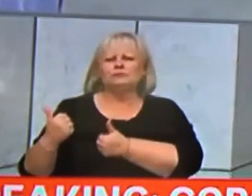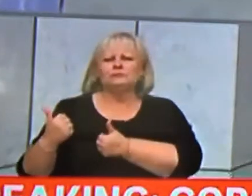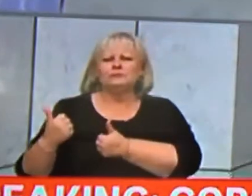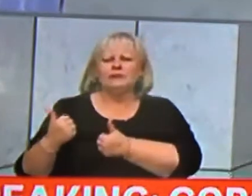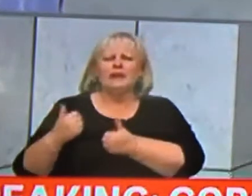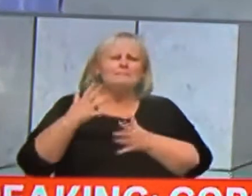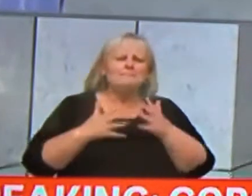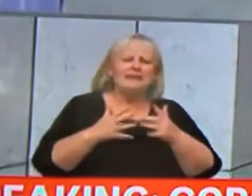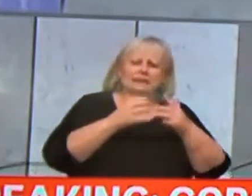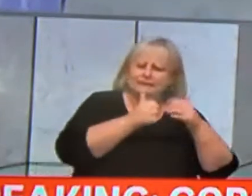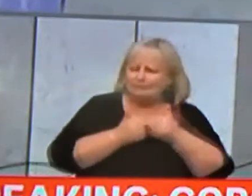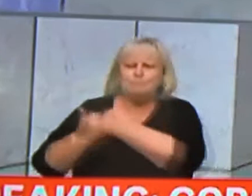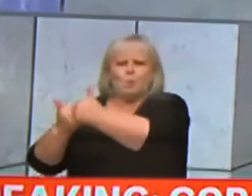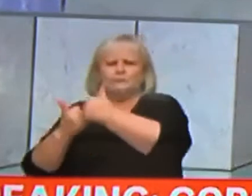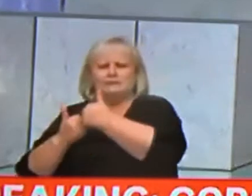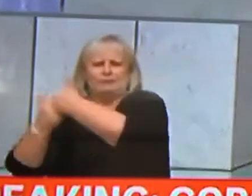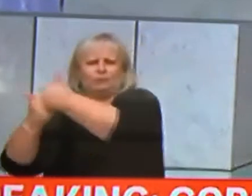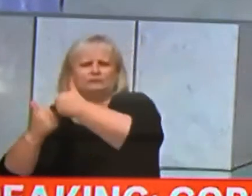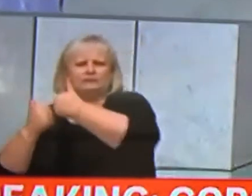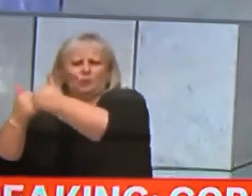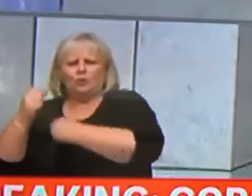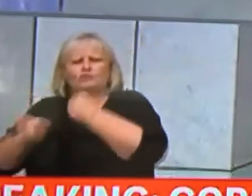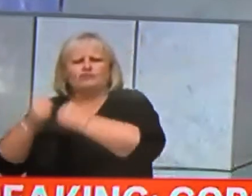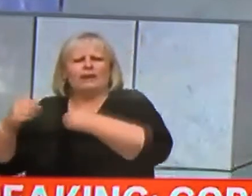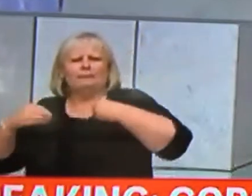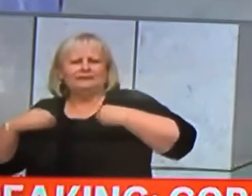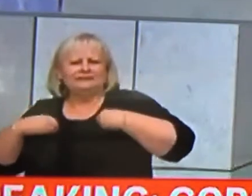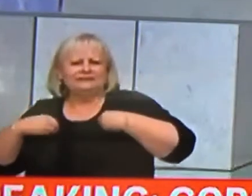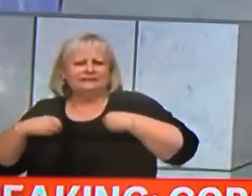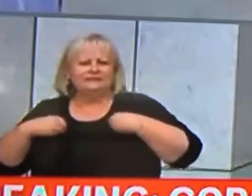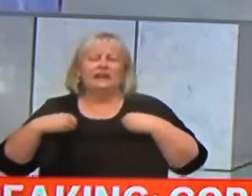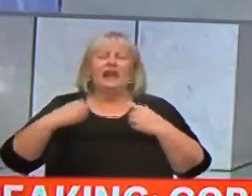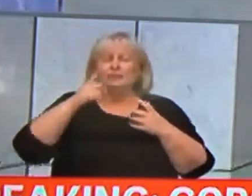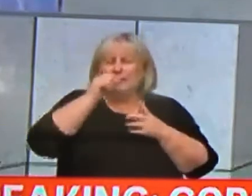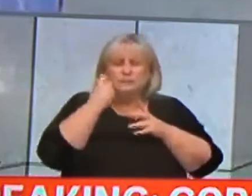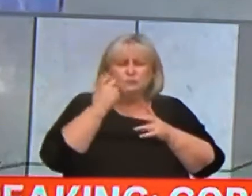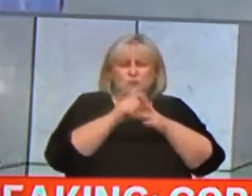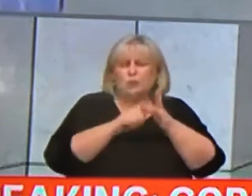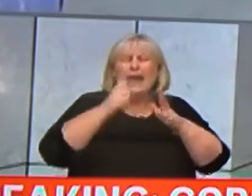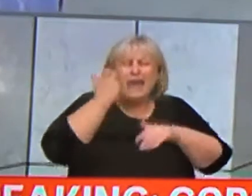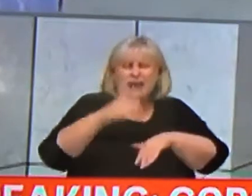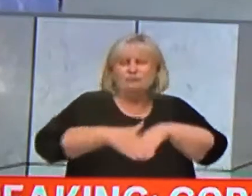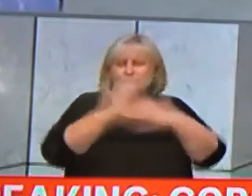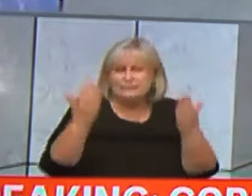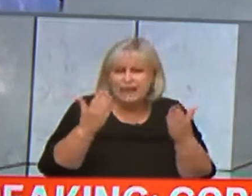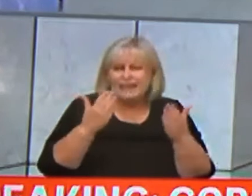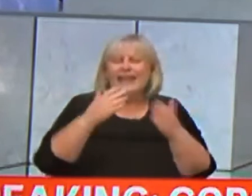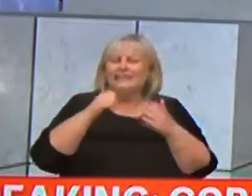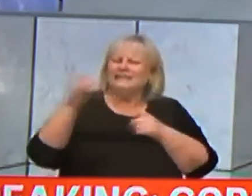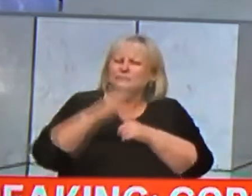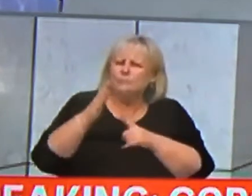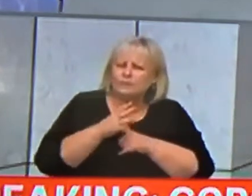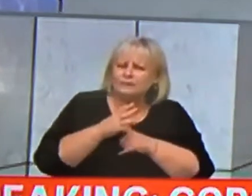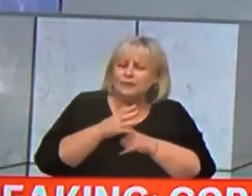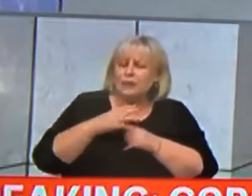of support by keeping those things running. The more we can do that every day matters, because it matters